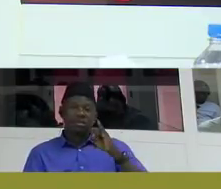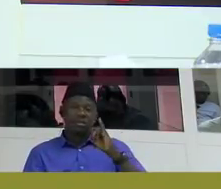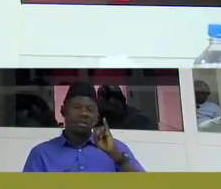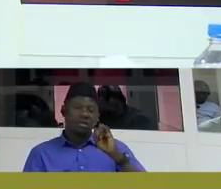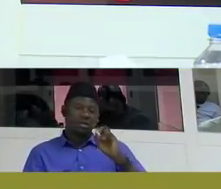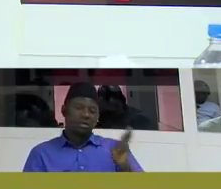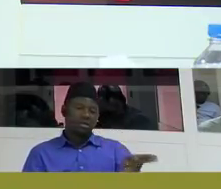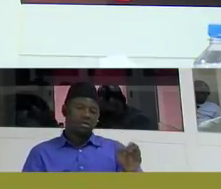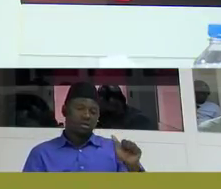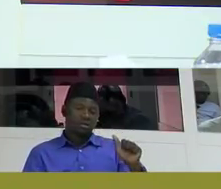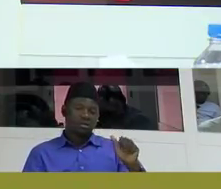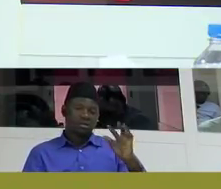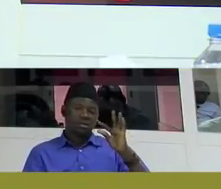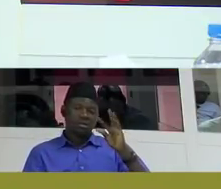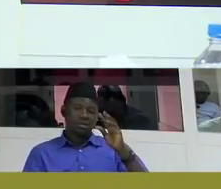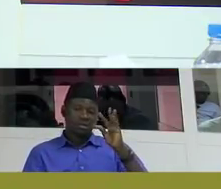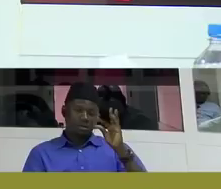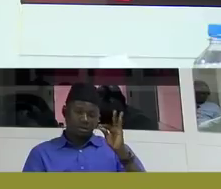of the Gambia,